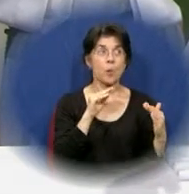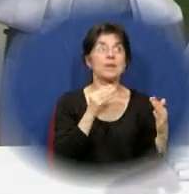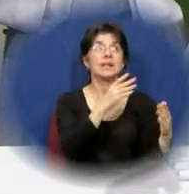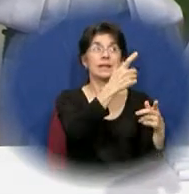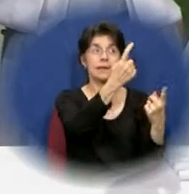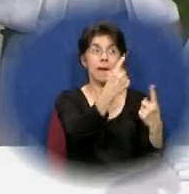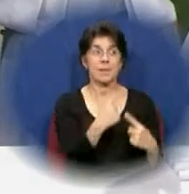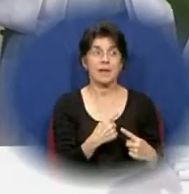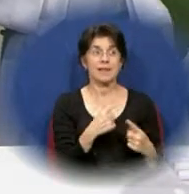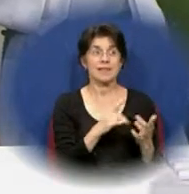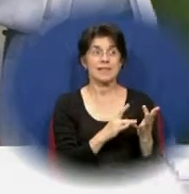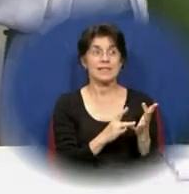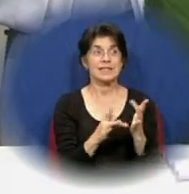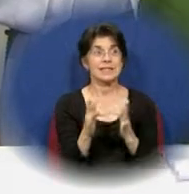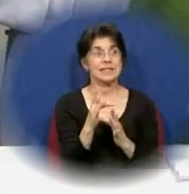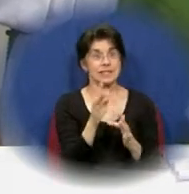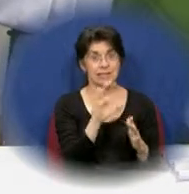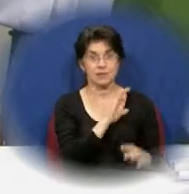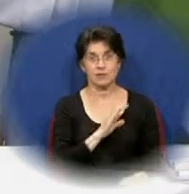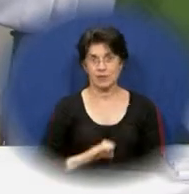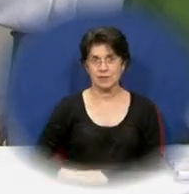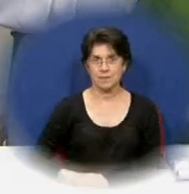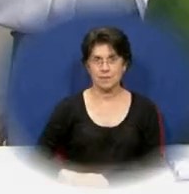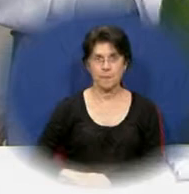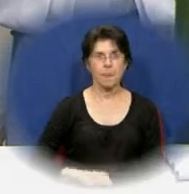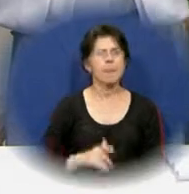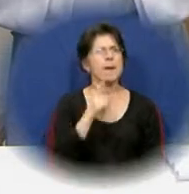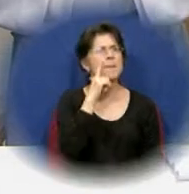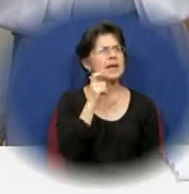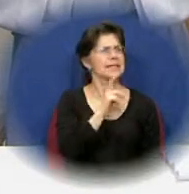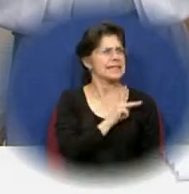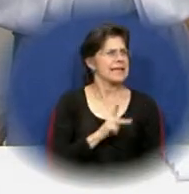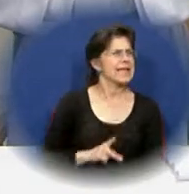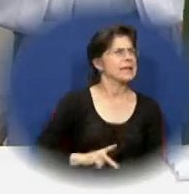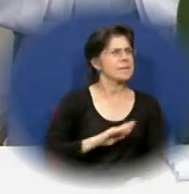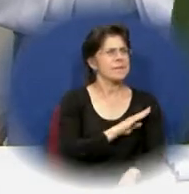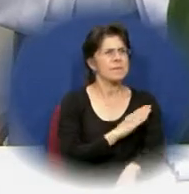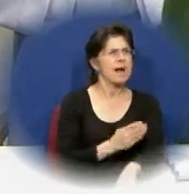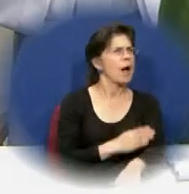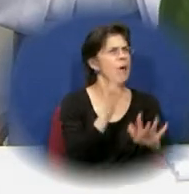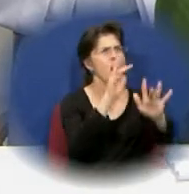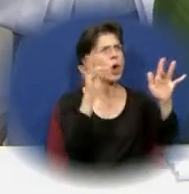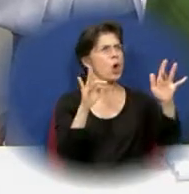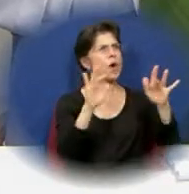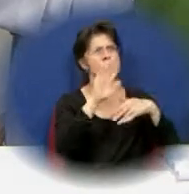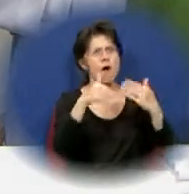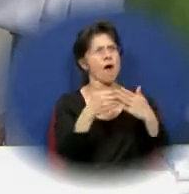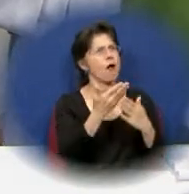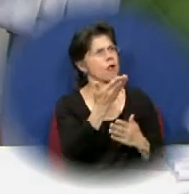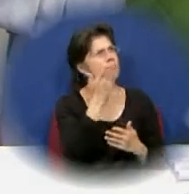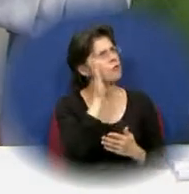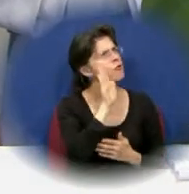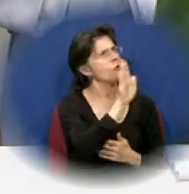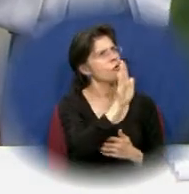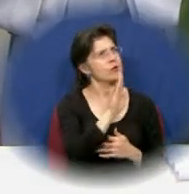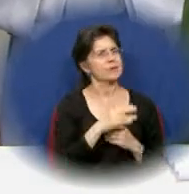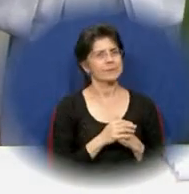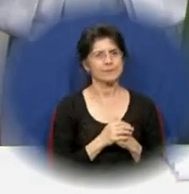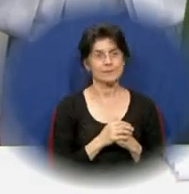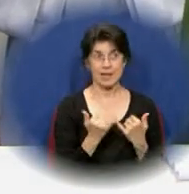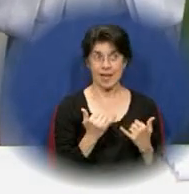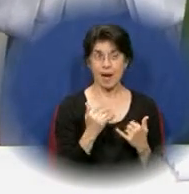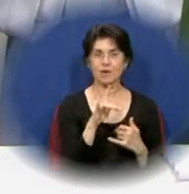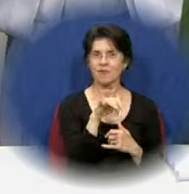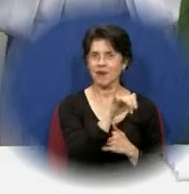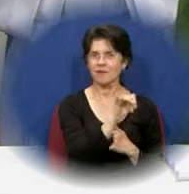Jesus Christ. For the kingdom, the power, and the glory are yours, now and forever. Lord Jesus Christ, who said to your apostles,